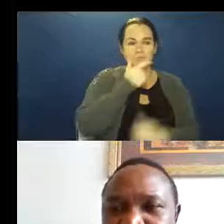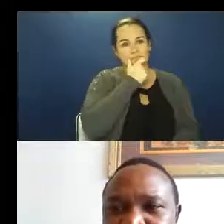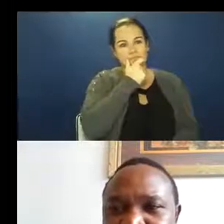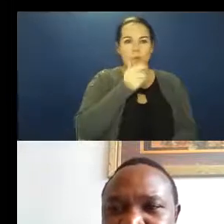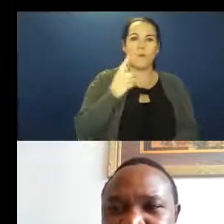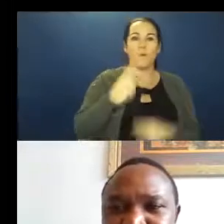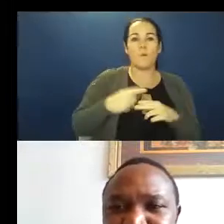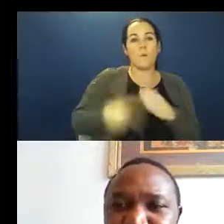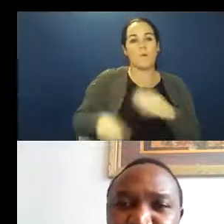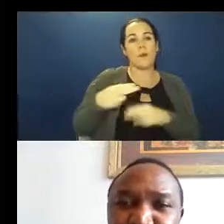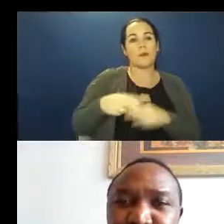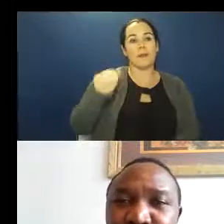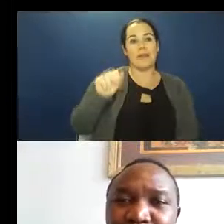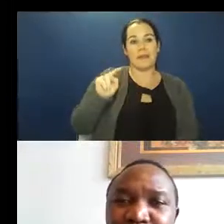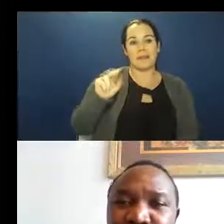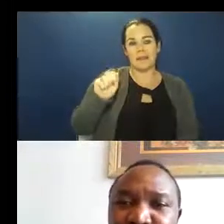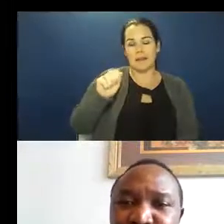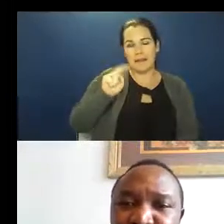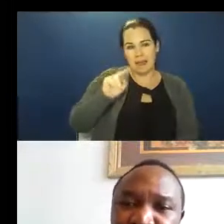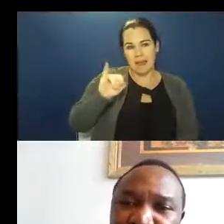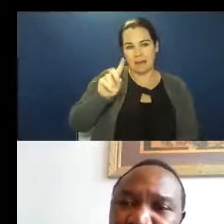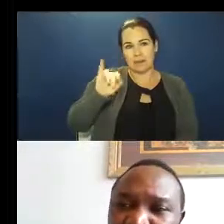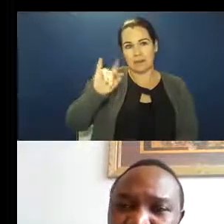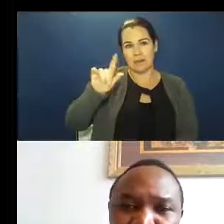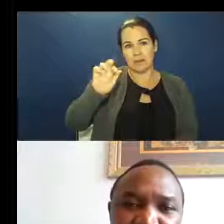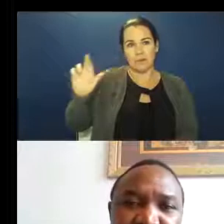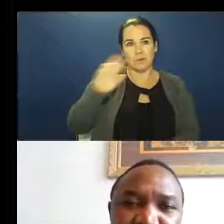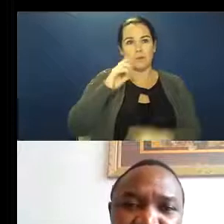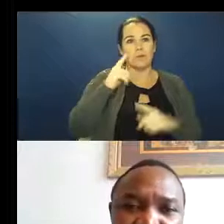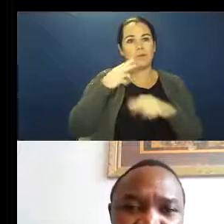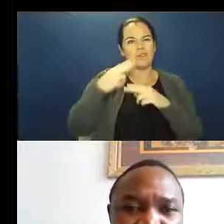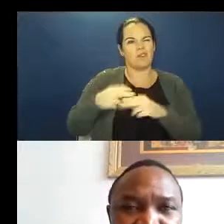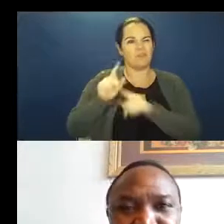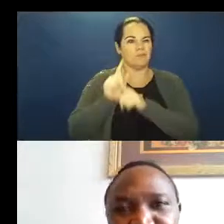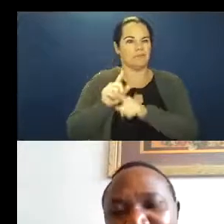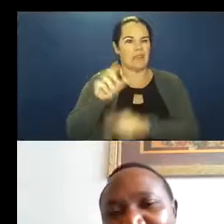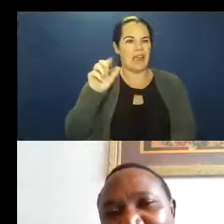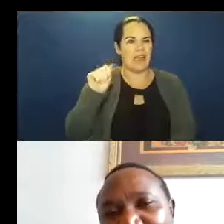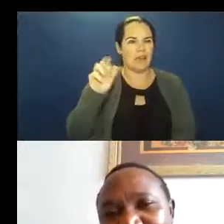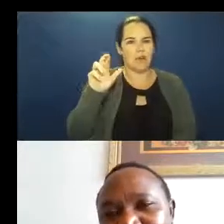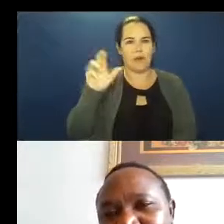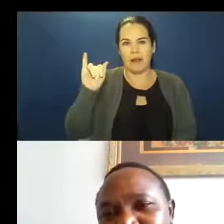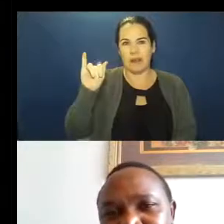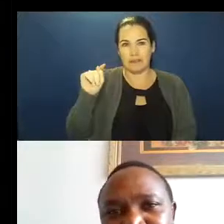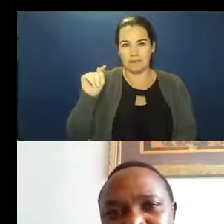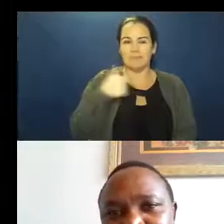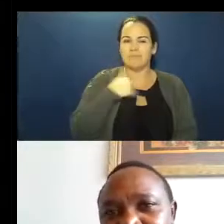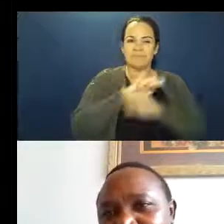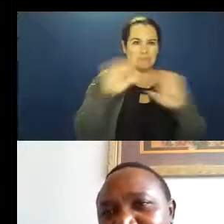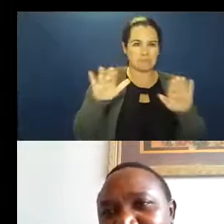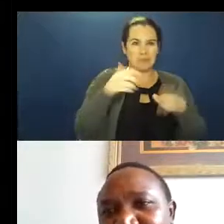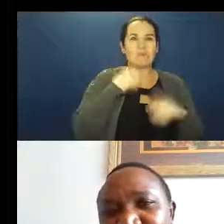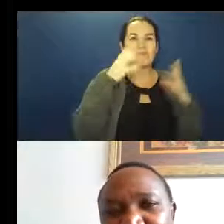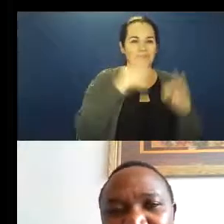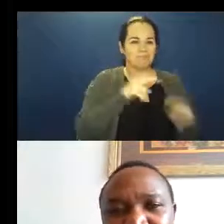the ARRT. So we came up with a different approach, recognizing that fellows have different